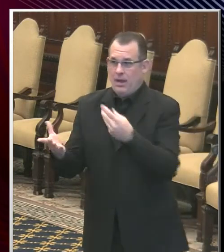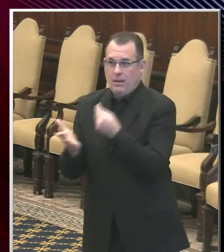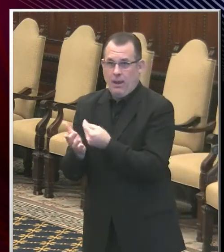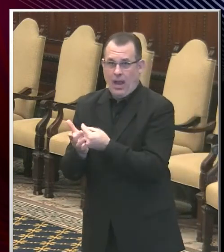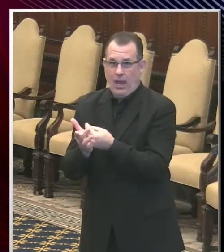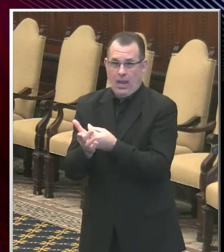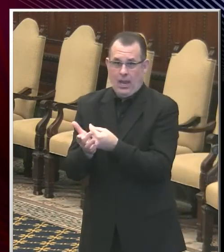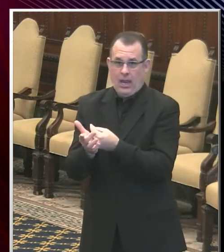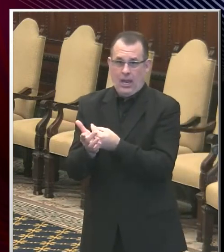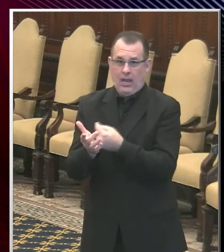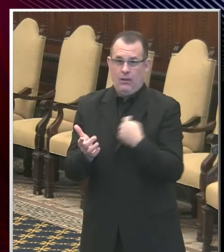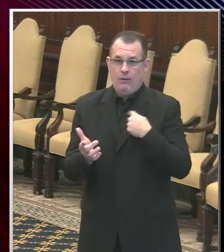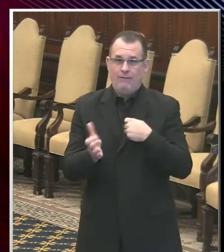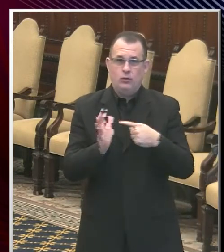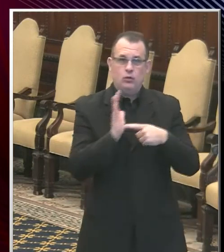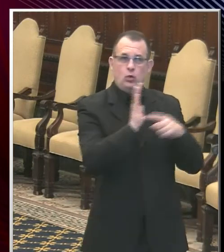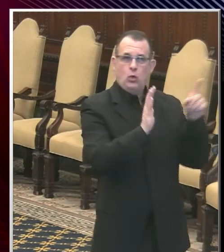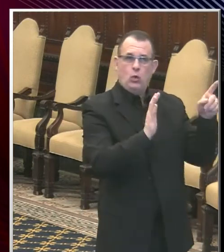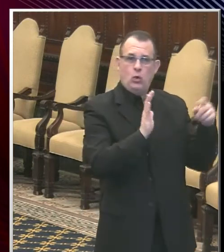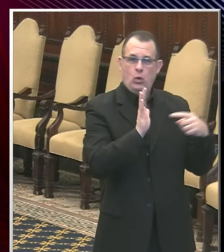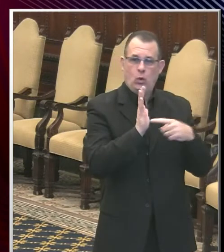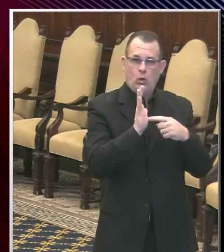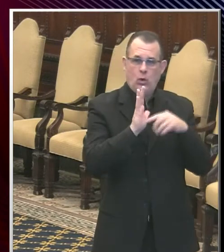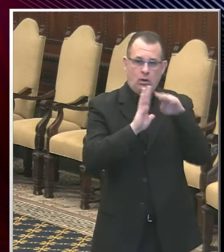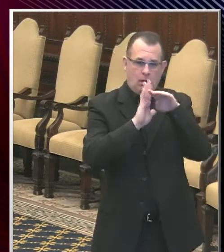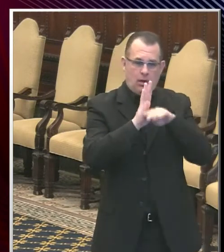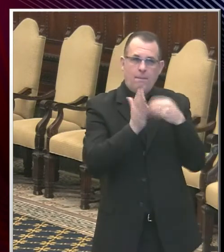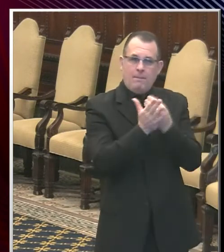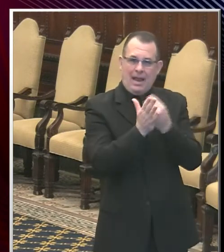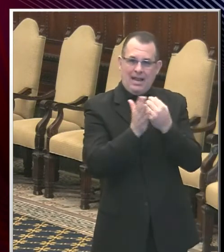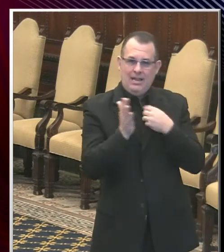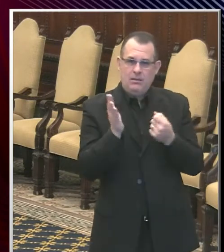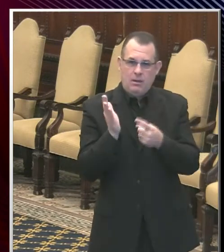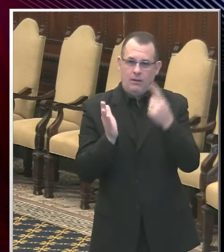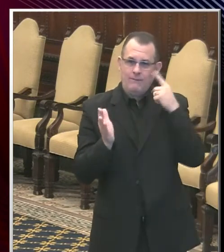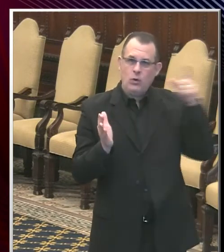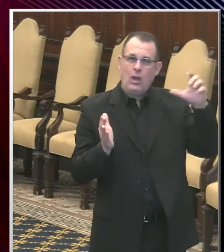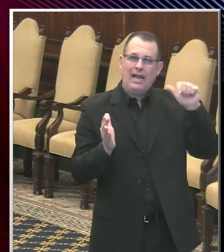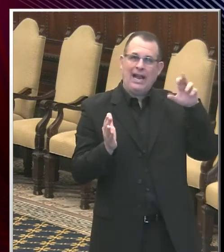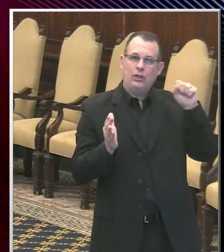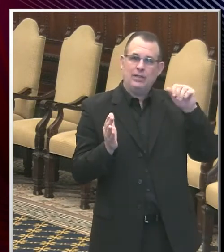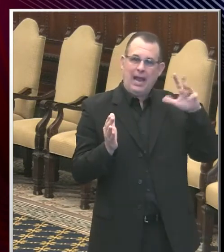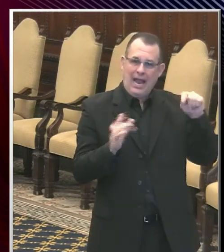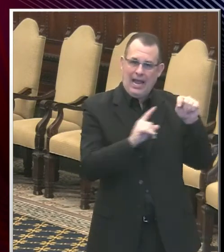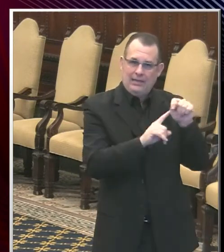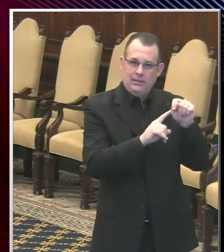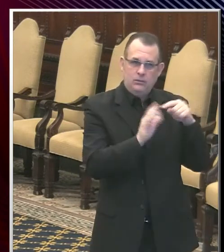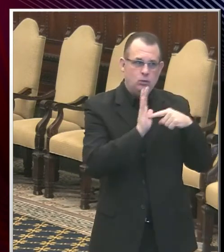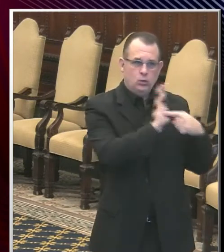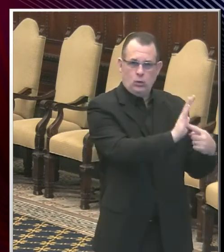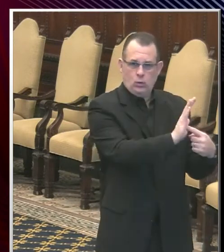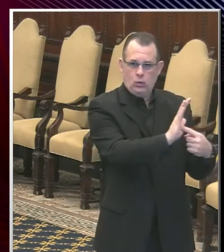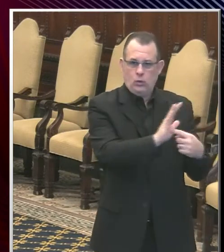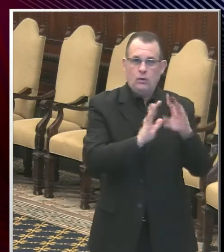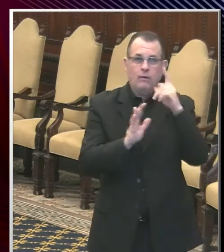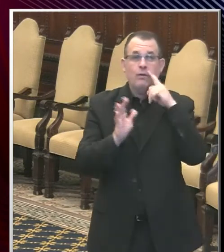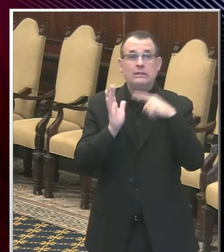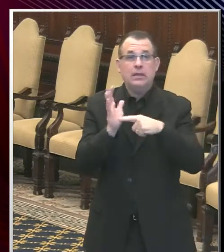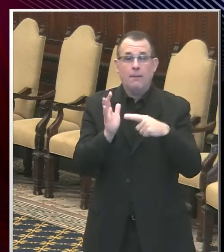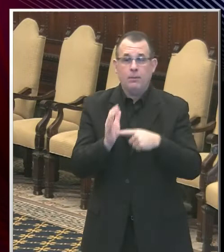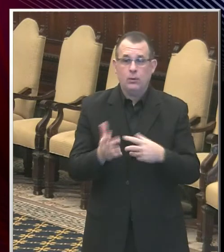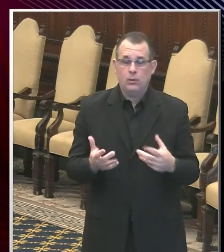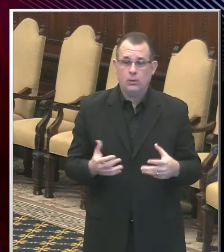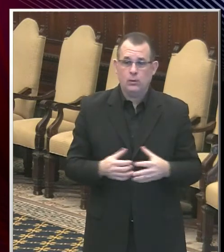to show that it qualifies for that. So, for example, the